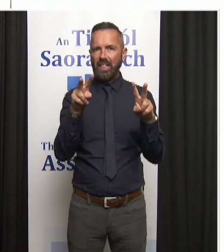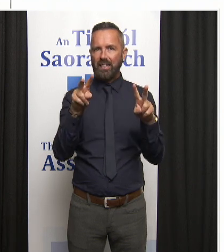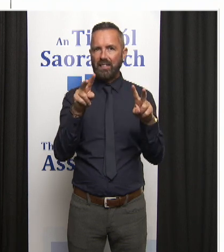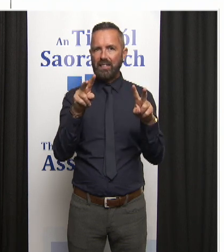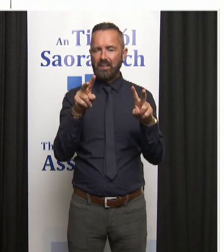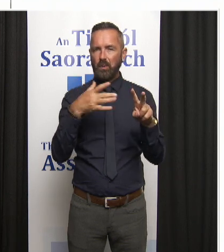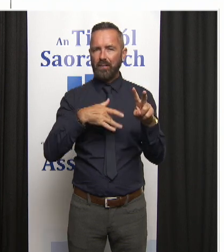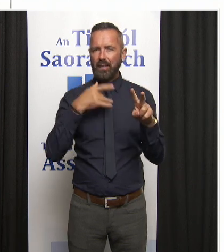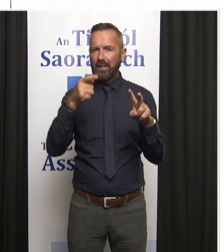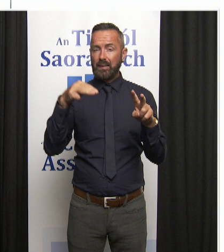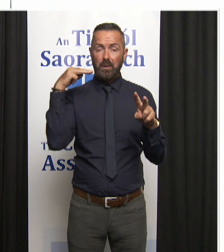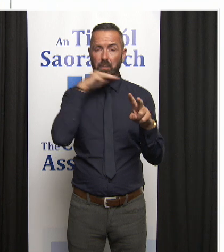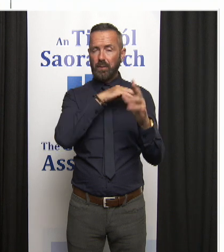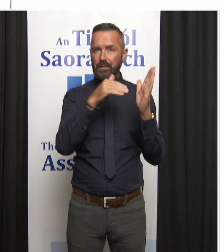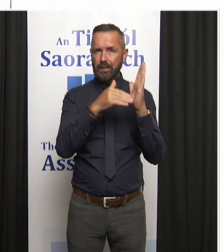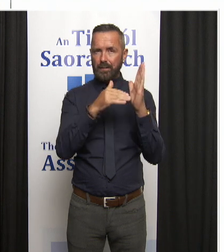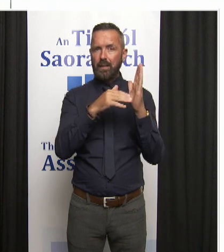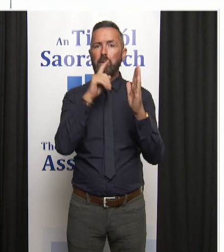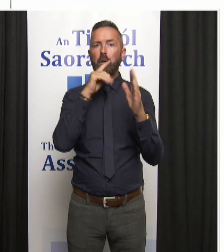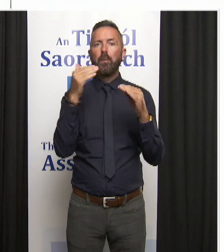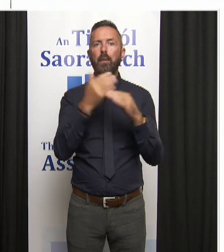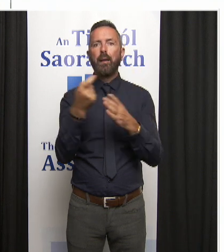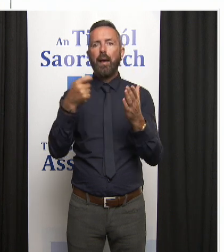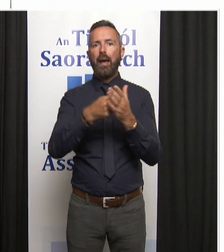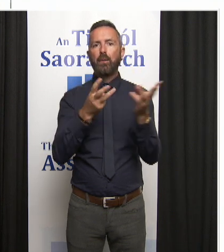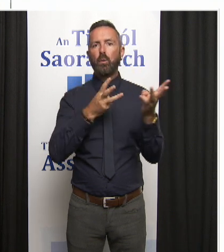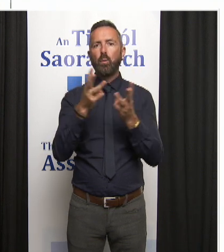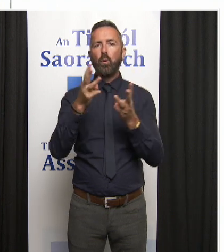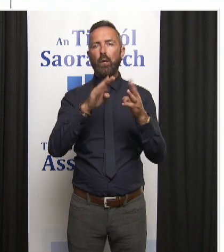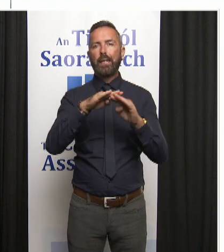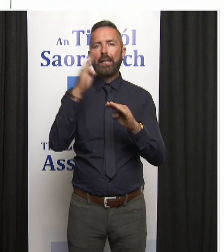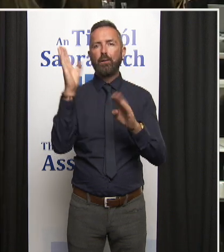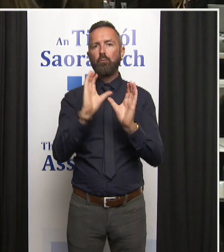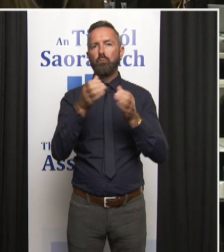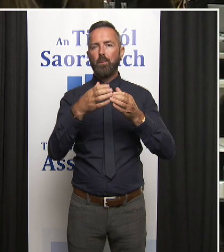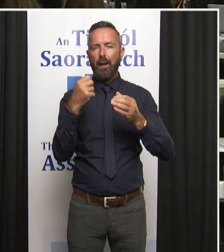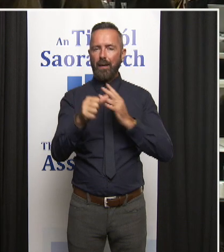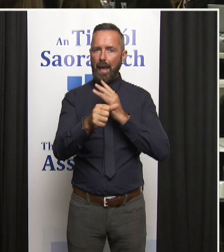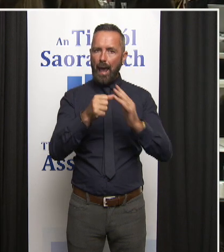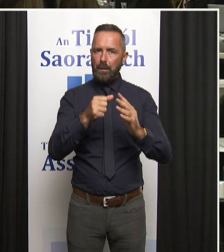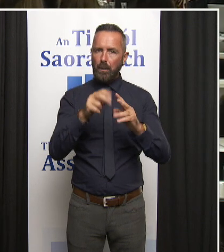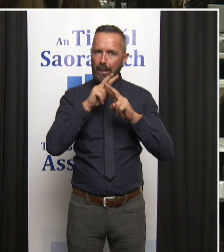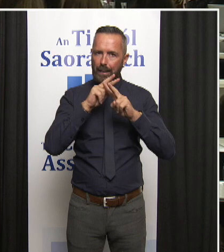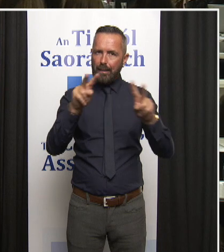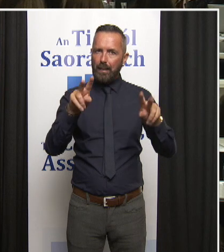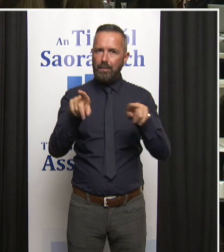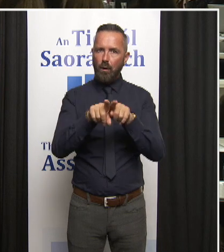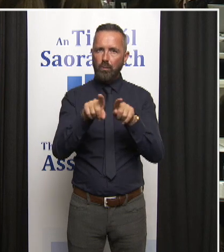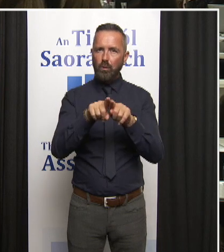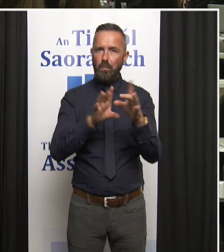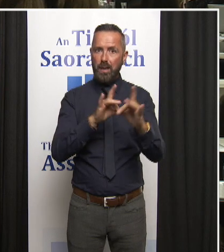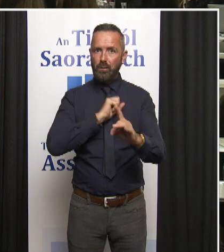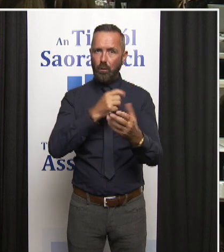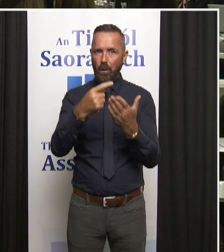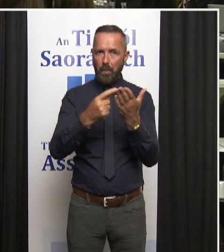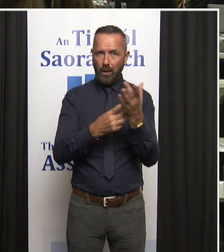we felt that was very important. And then by adding in the working groups, you get that expert insight and making sure that policies are being made by